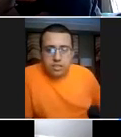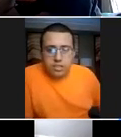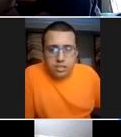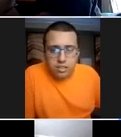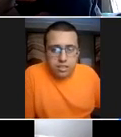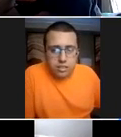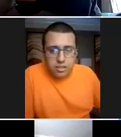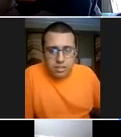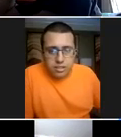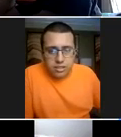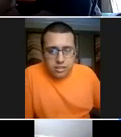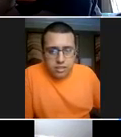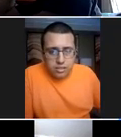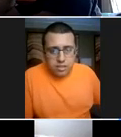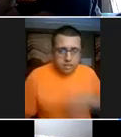But